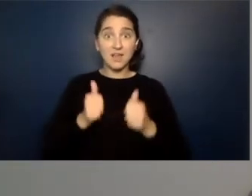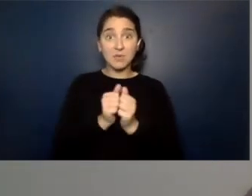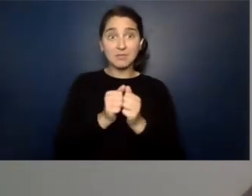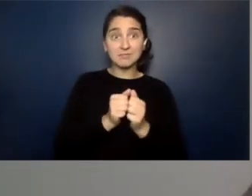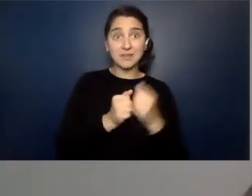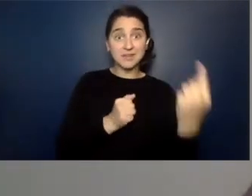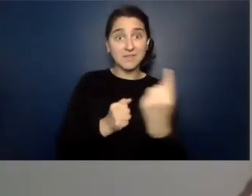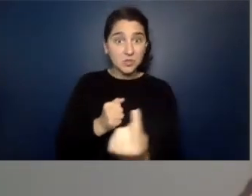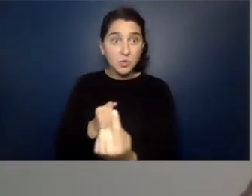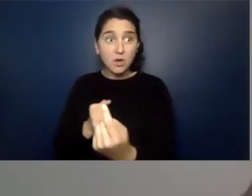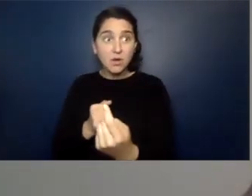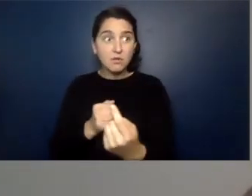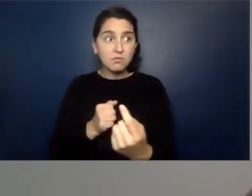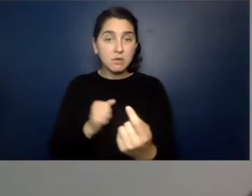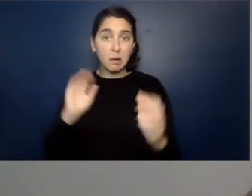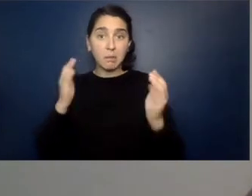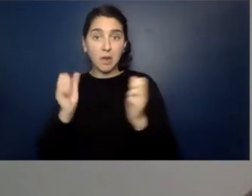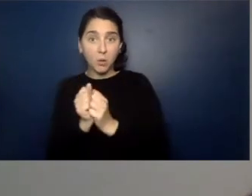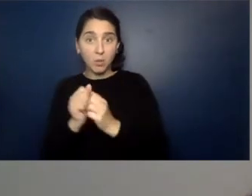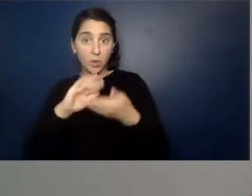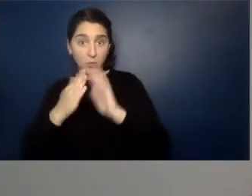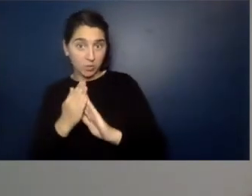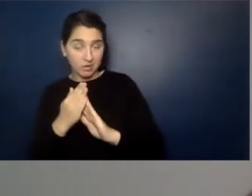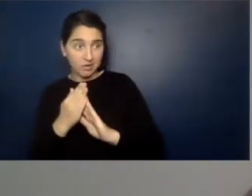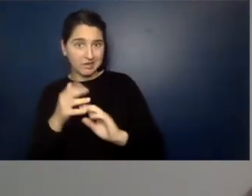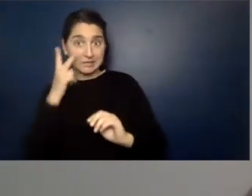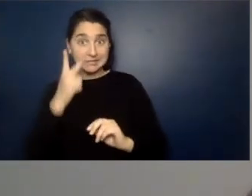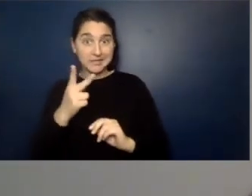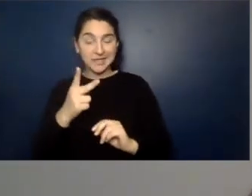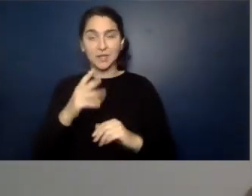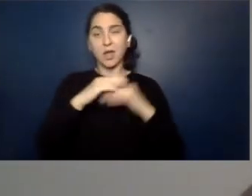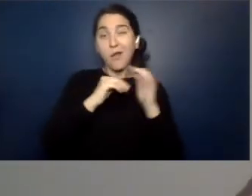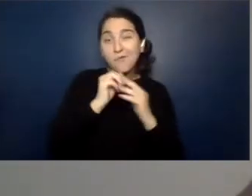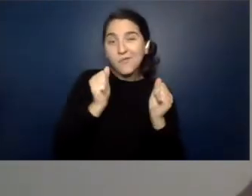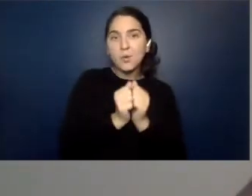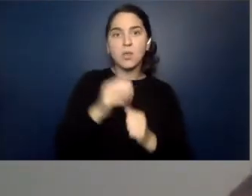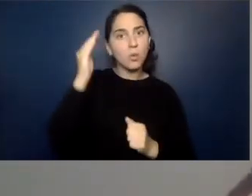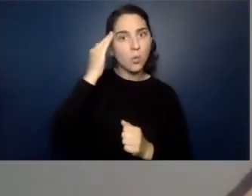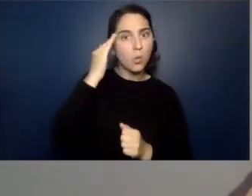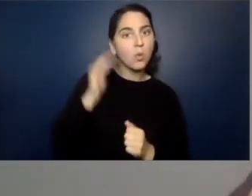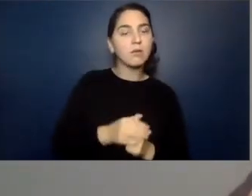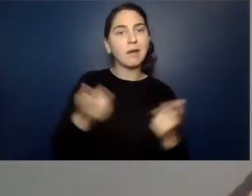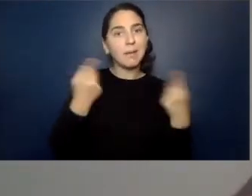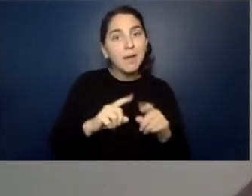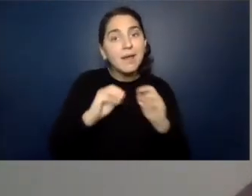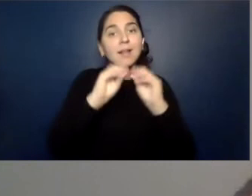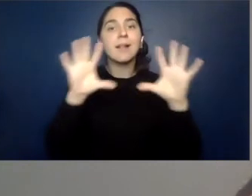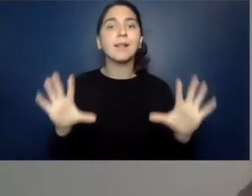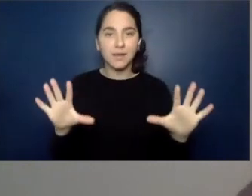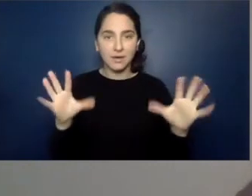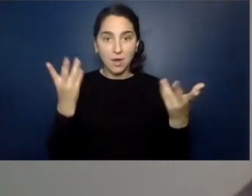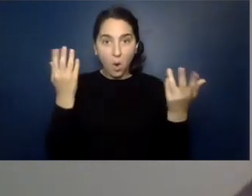this, clearly state the puritanical colonial outlook that political stability